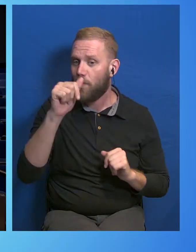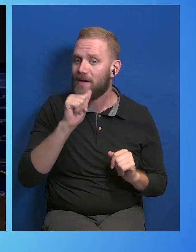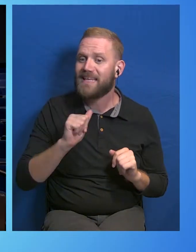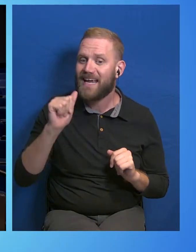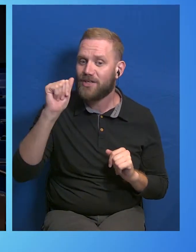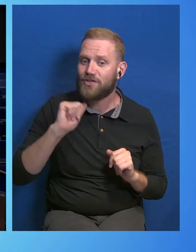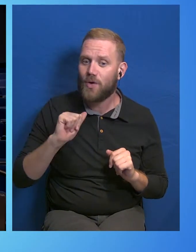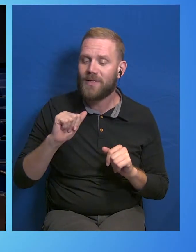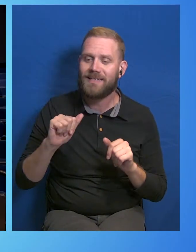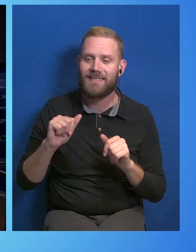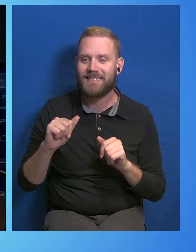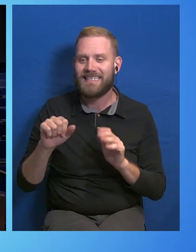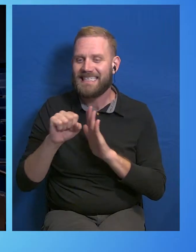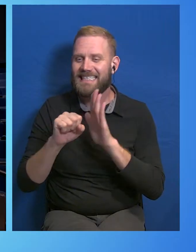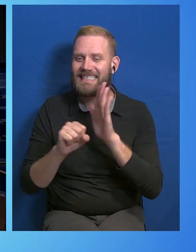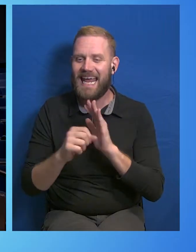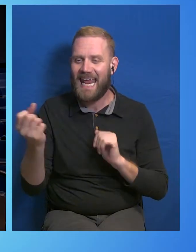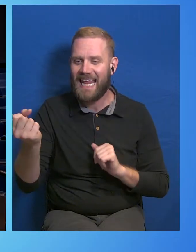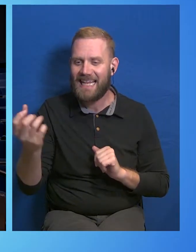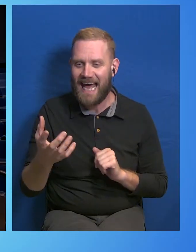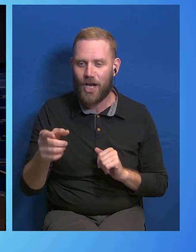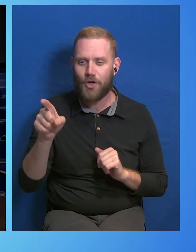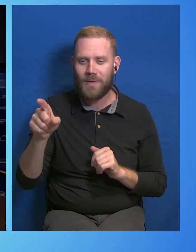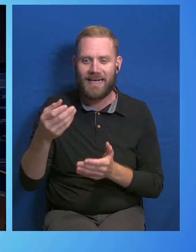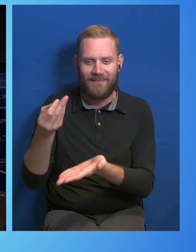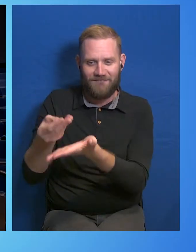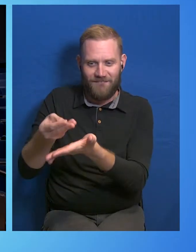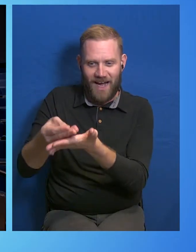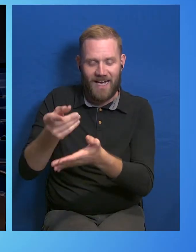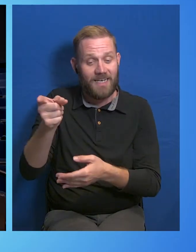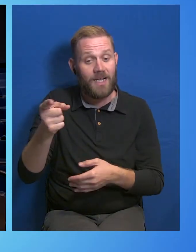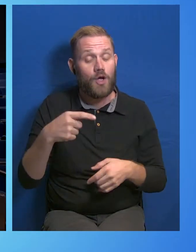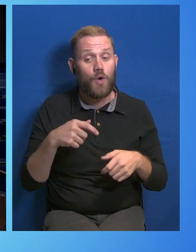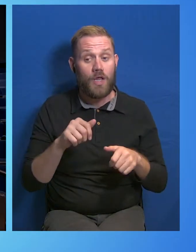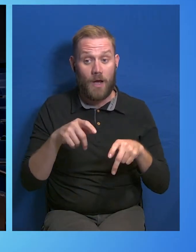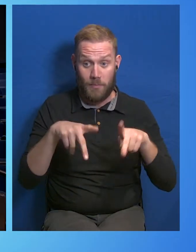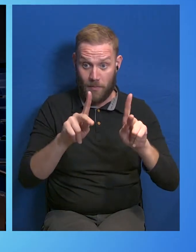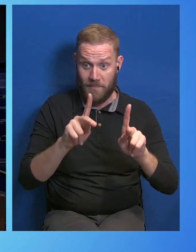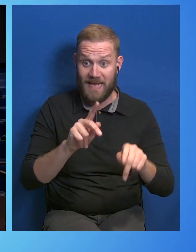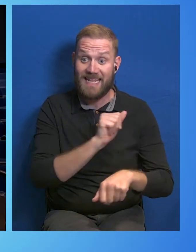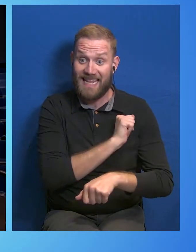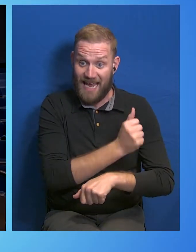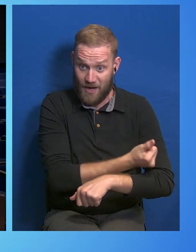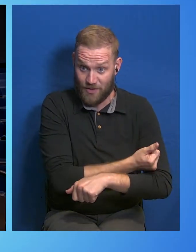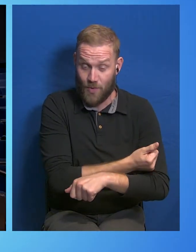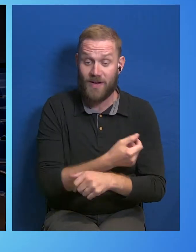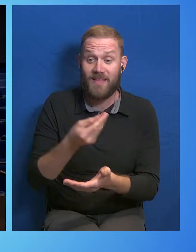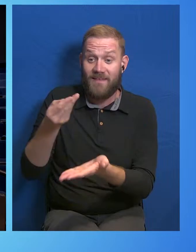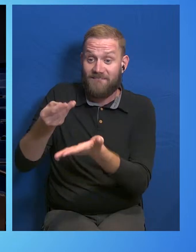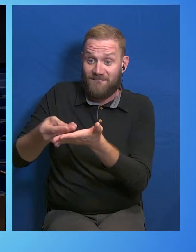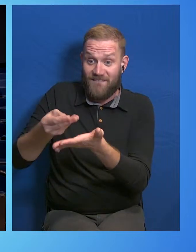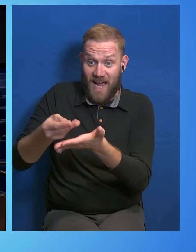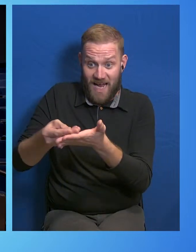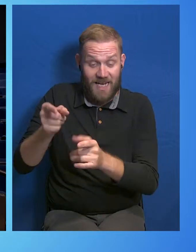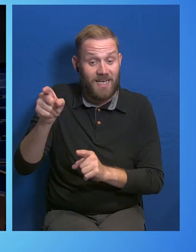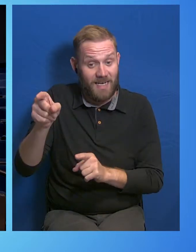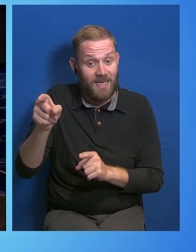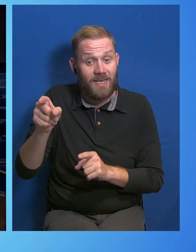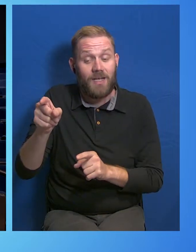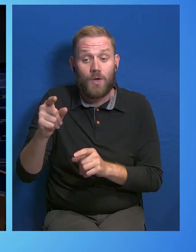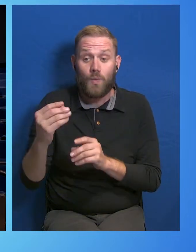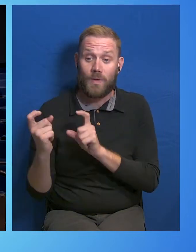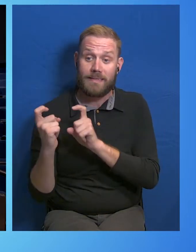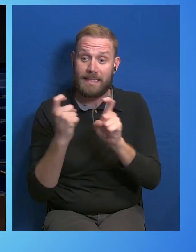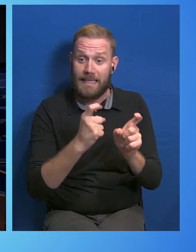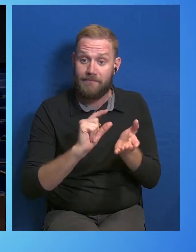Arizona State Lottery Fund. So this would authorize the State Lottery Fund to give an